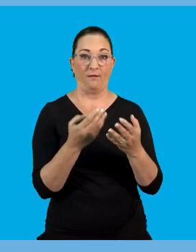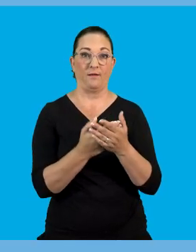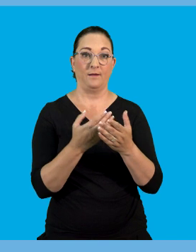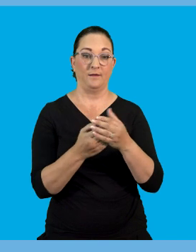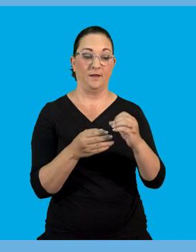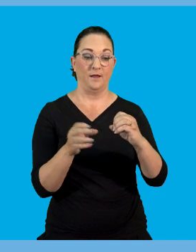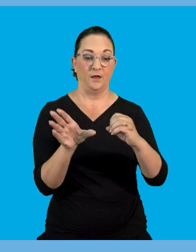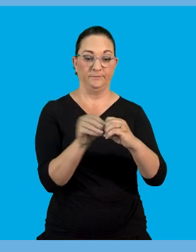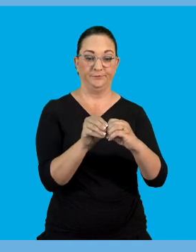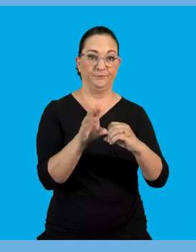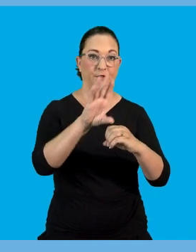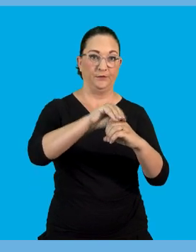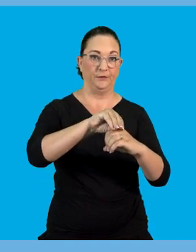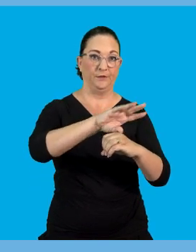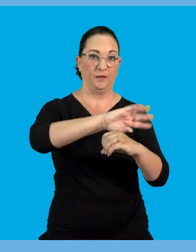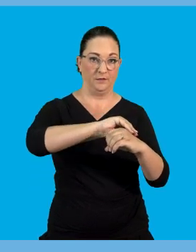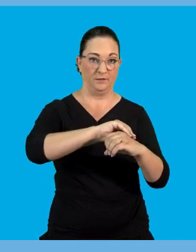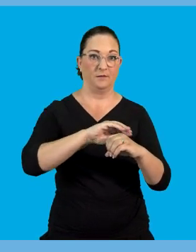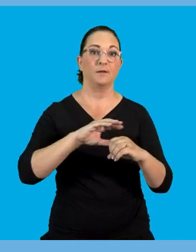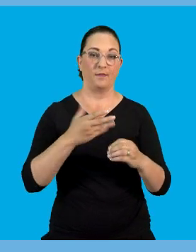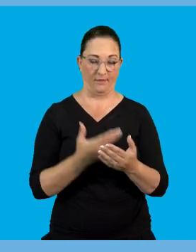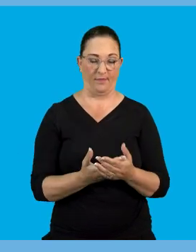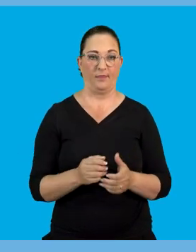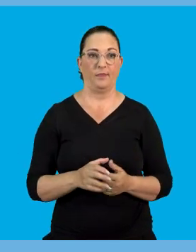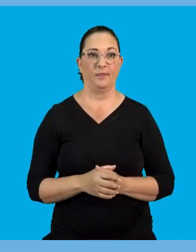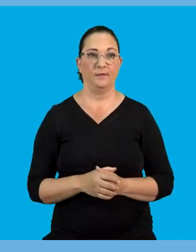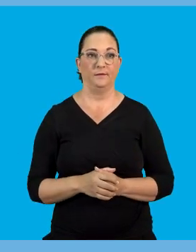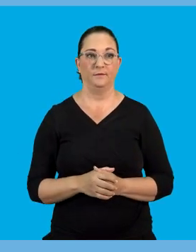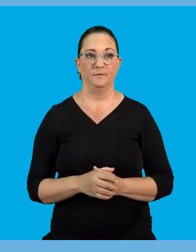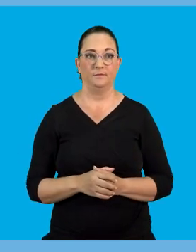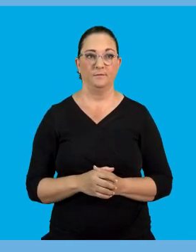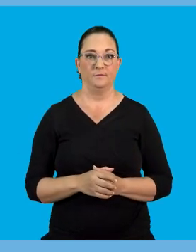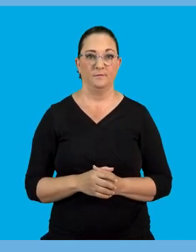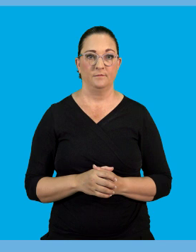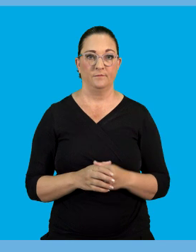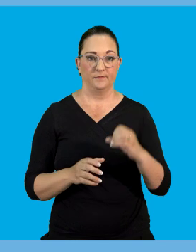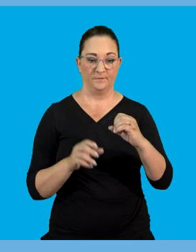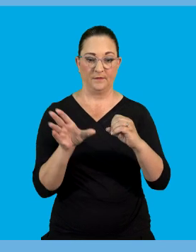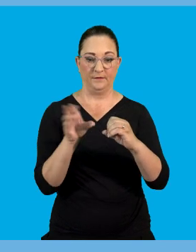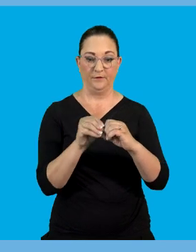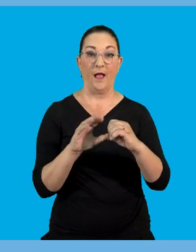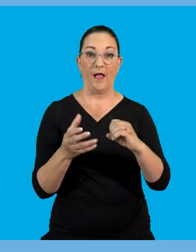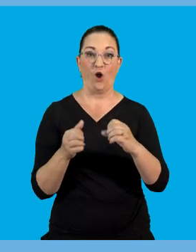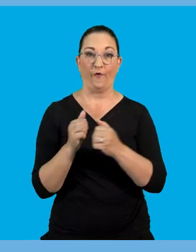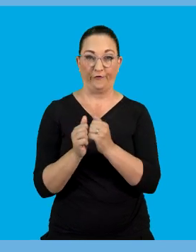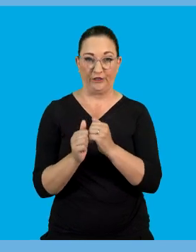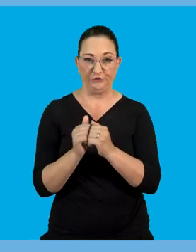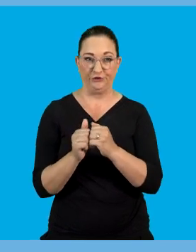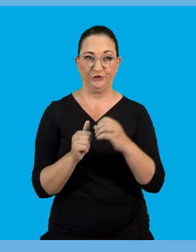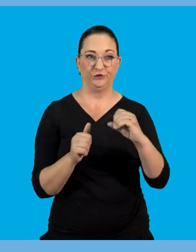an object or the substance that is in question here can be charged. We can charge that substance by